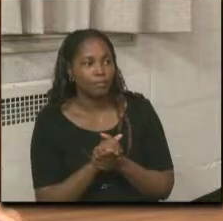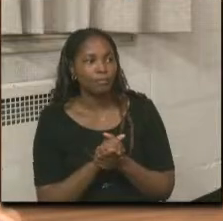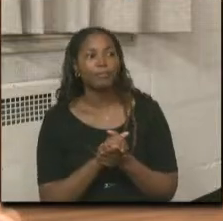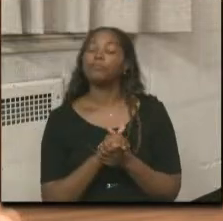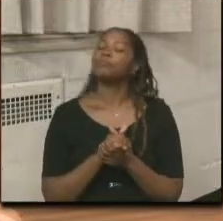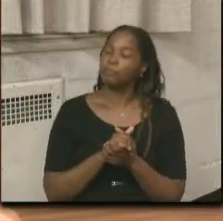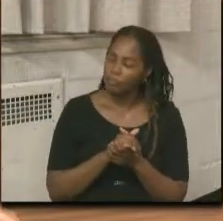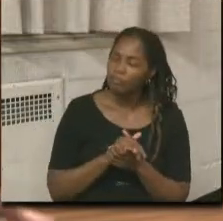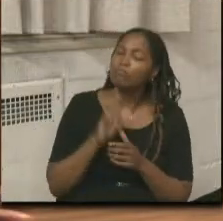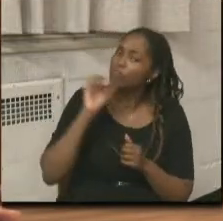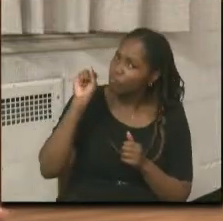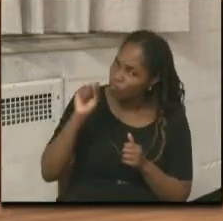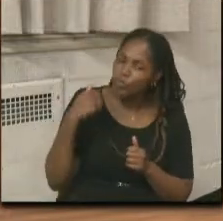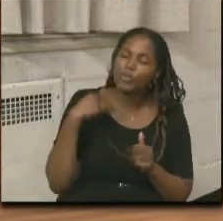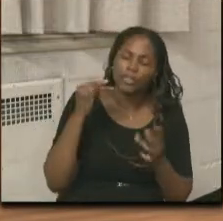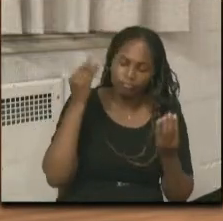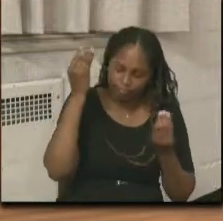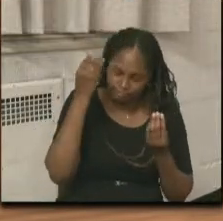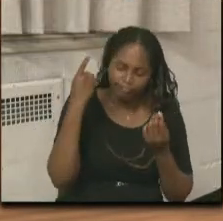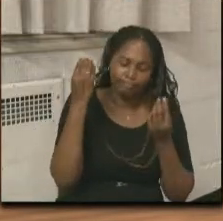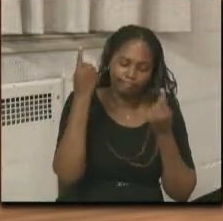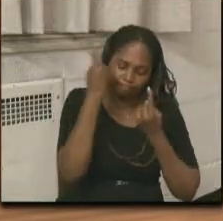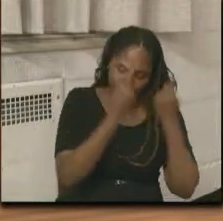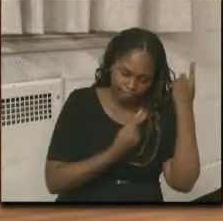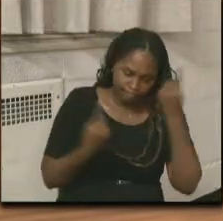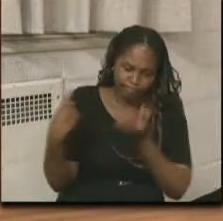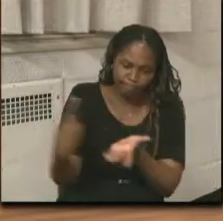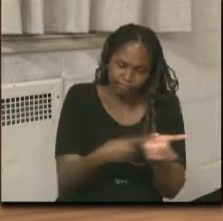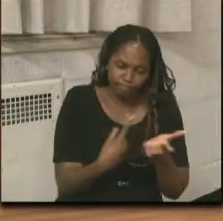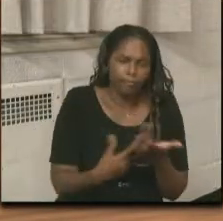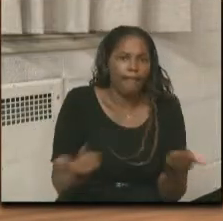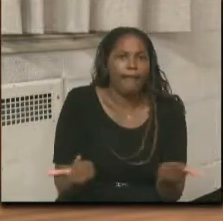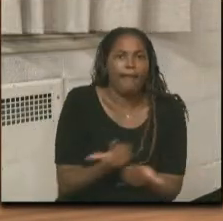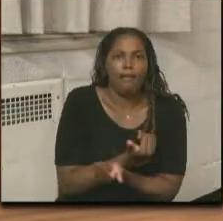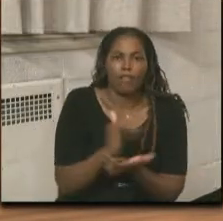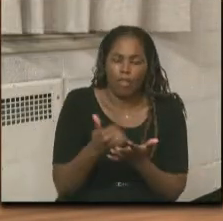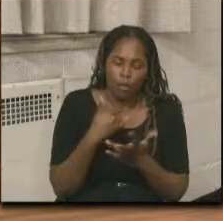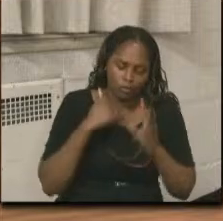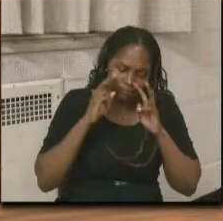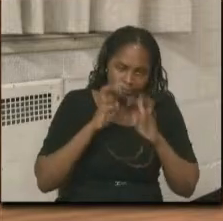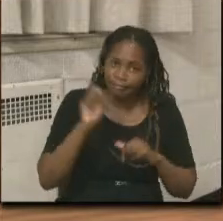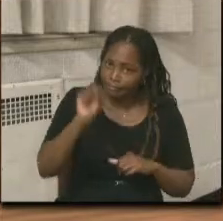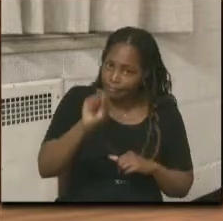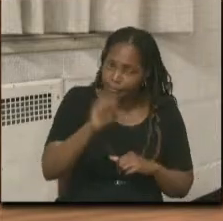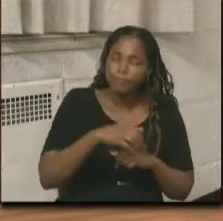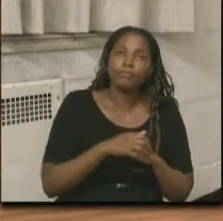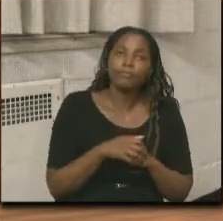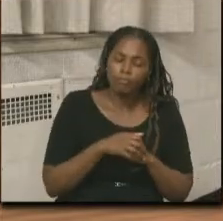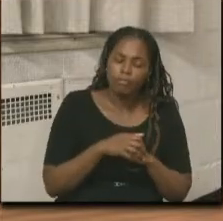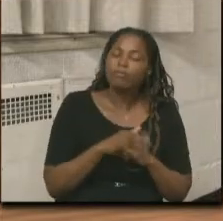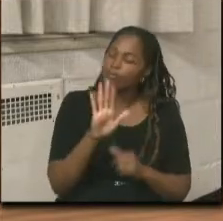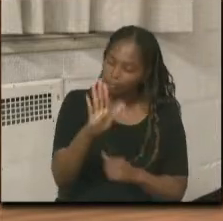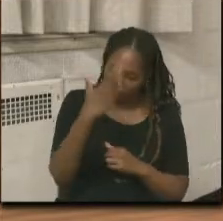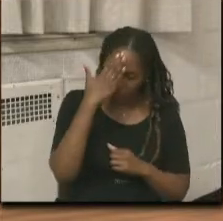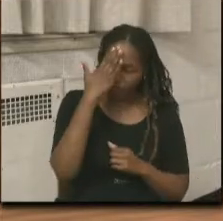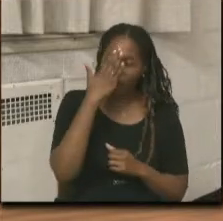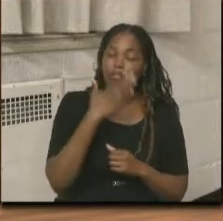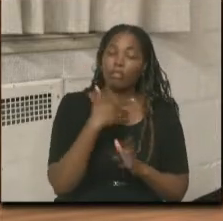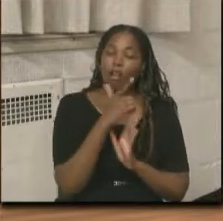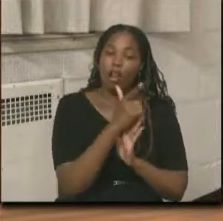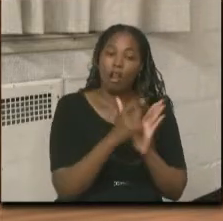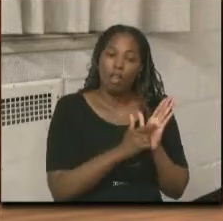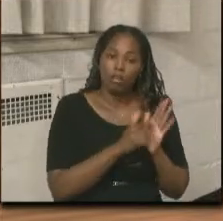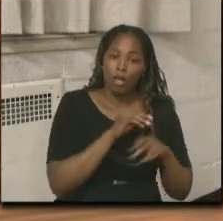was consideration in everything that we thoughtfully looked at. I know, even our legal